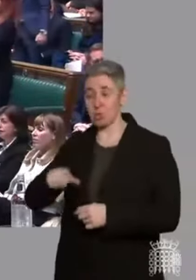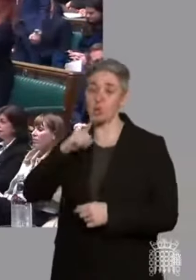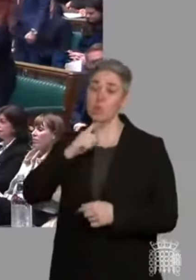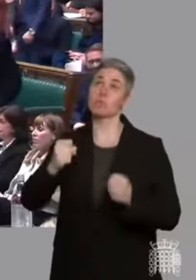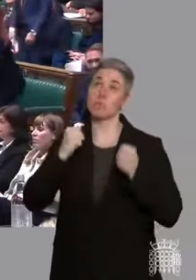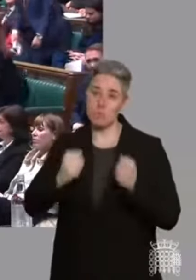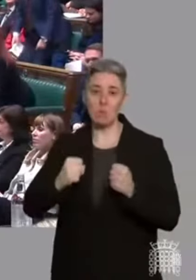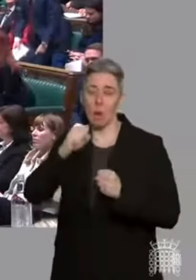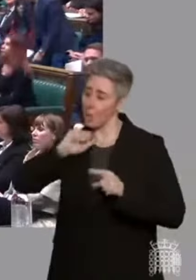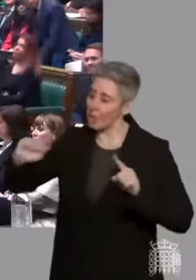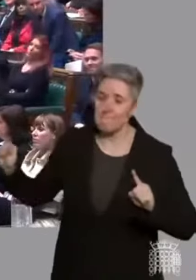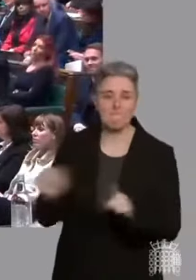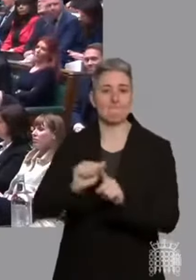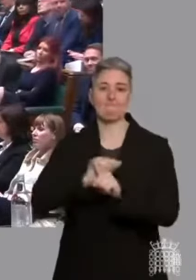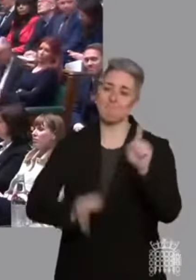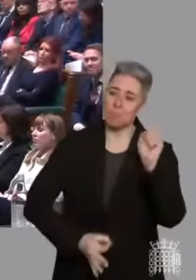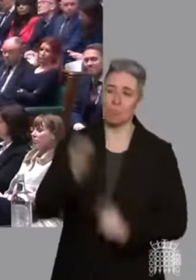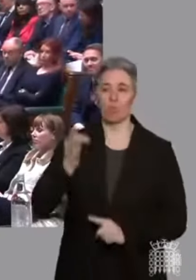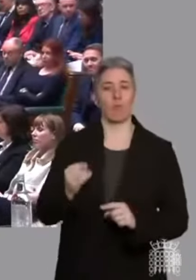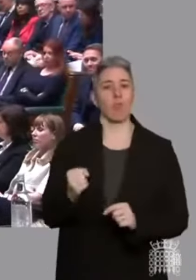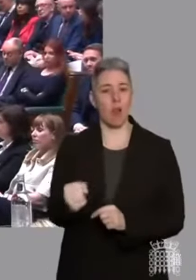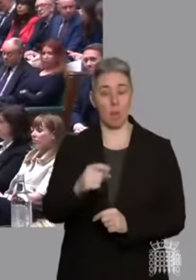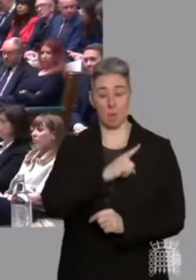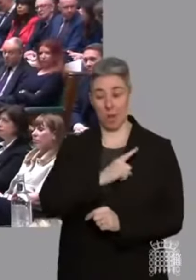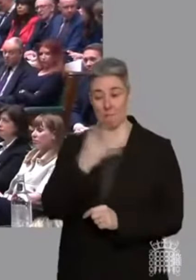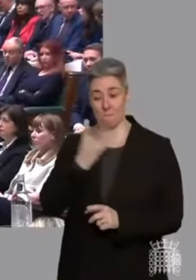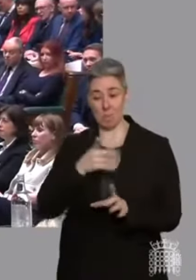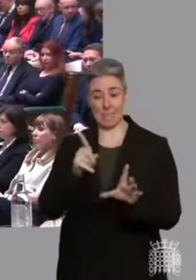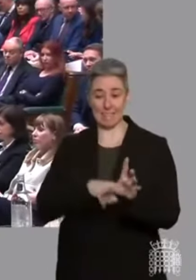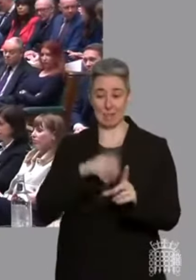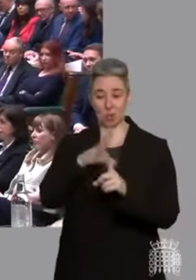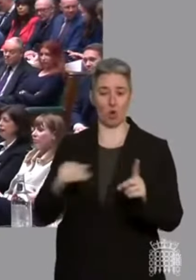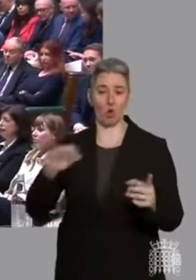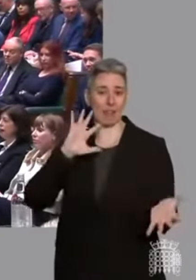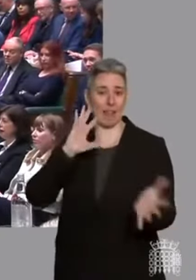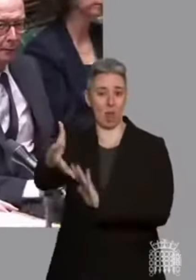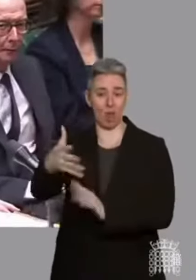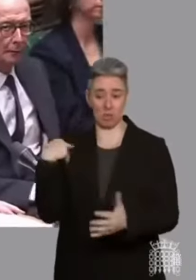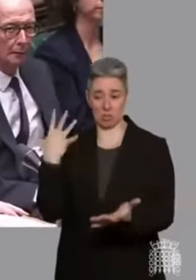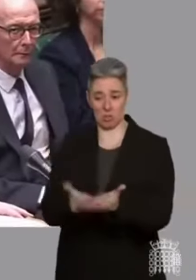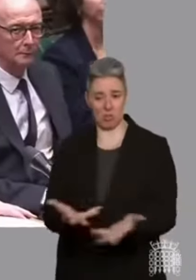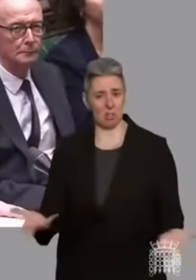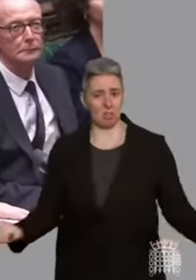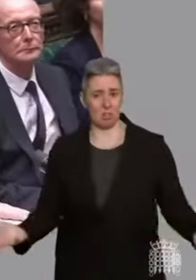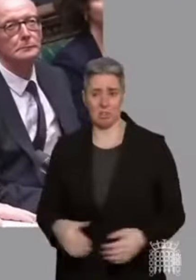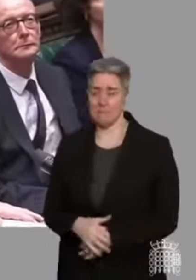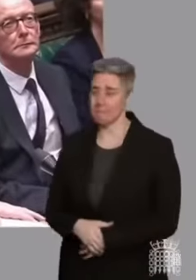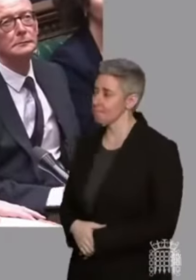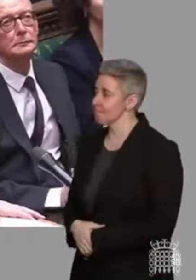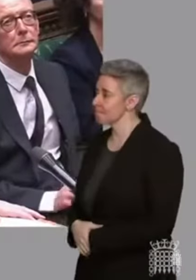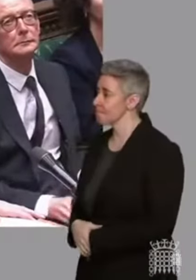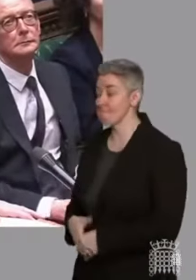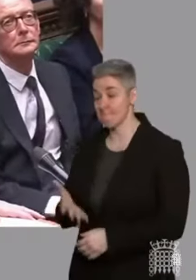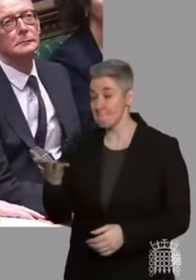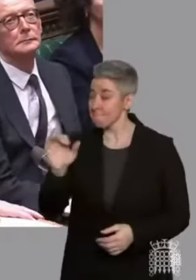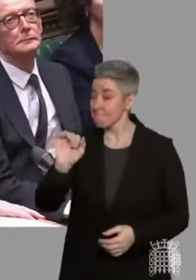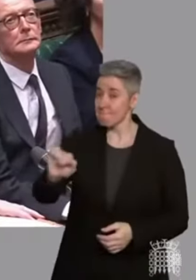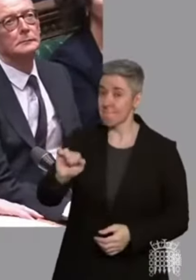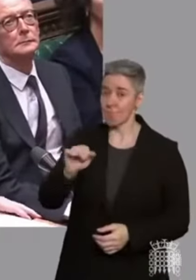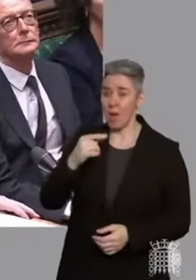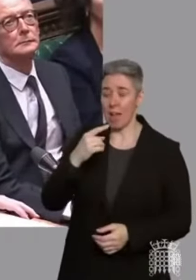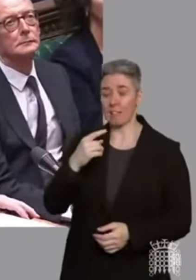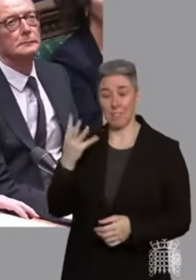is right to highlight that the party opposite left our railways in a terrible state. 2 years of strikes costing our economy